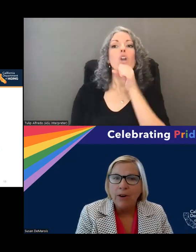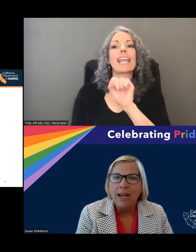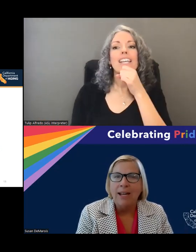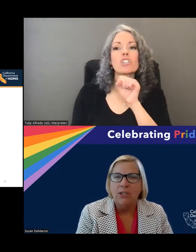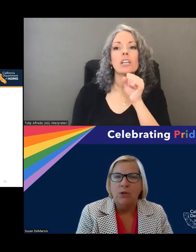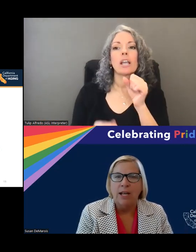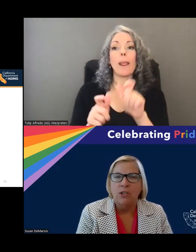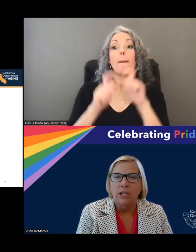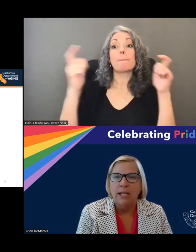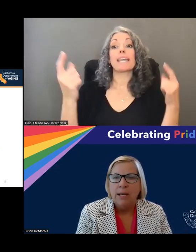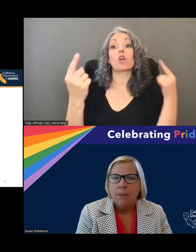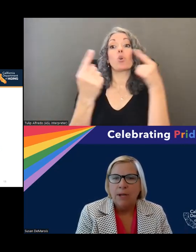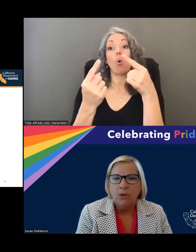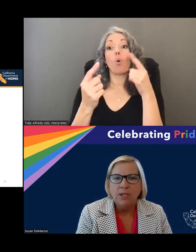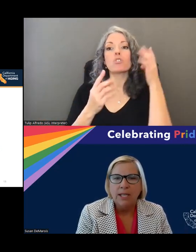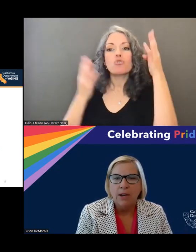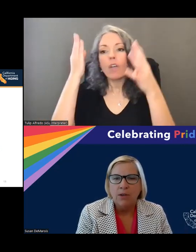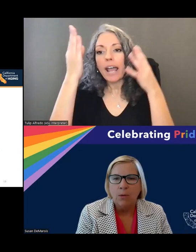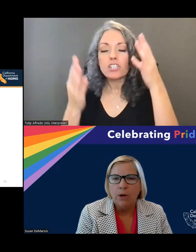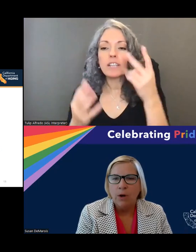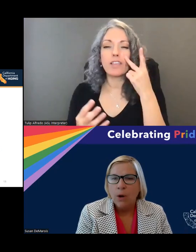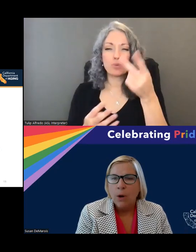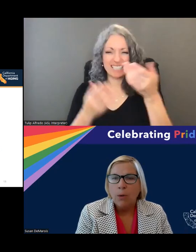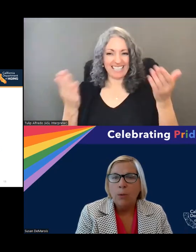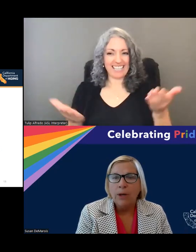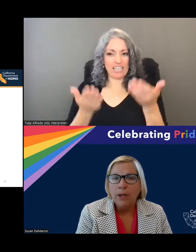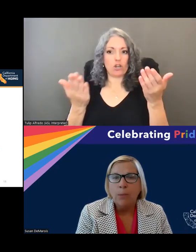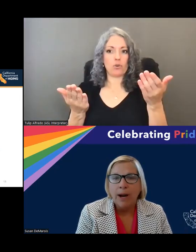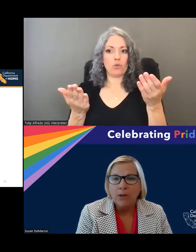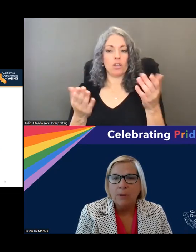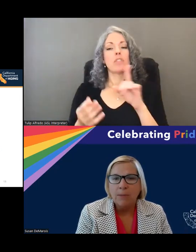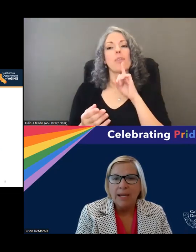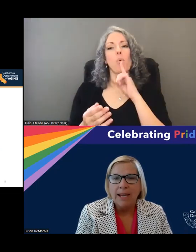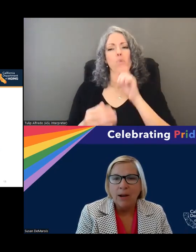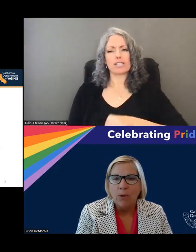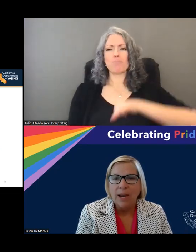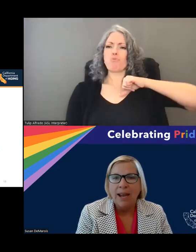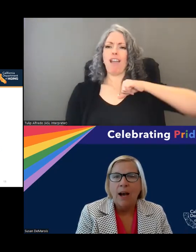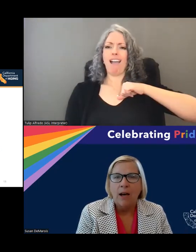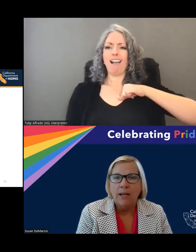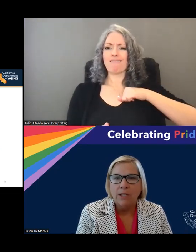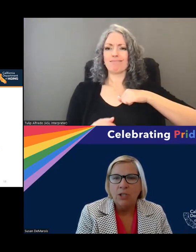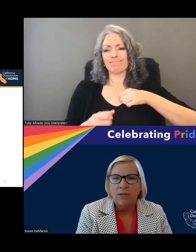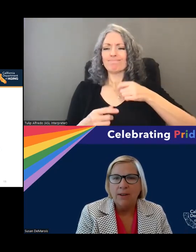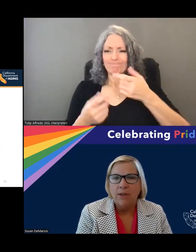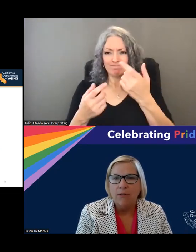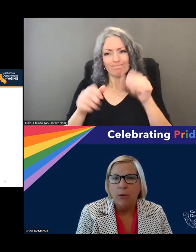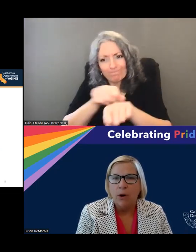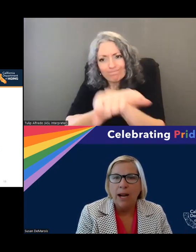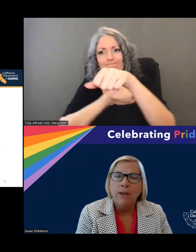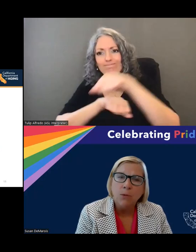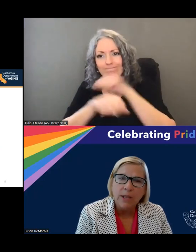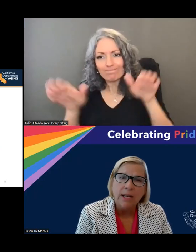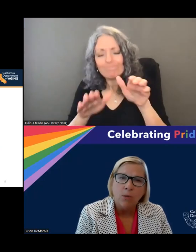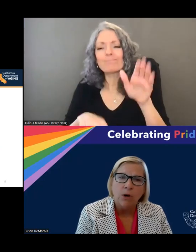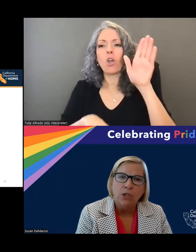goal area and strategy. But you'll see here that we're really proud to be making headway on Initiative